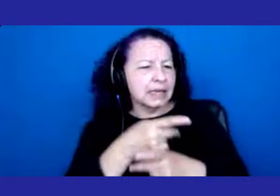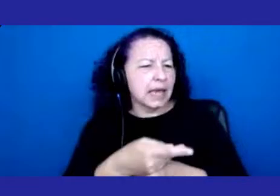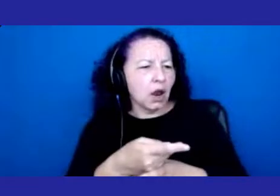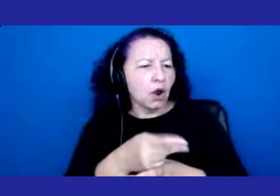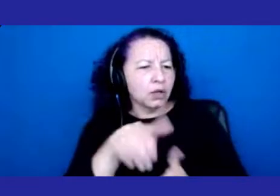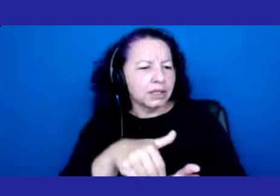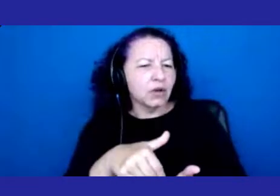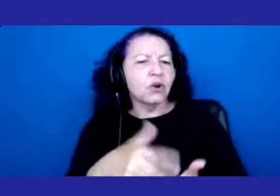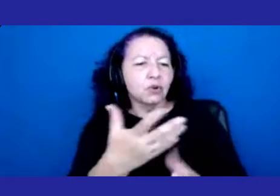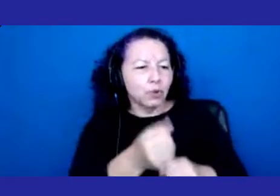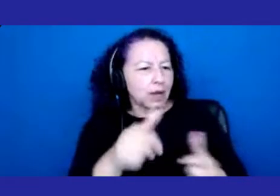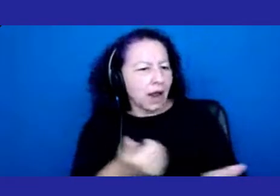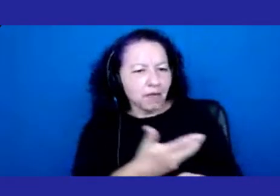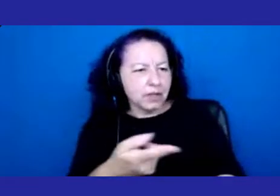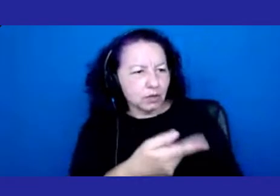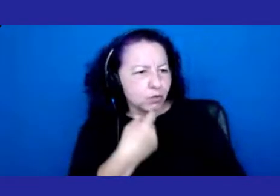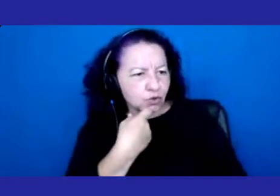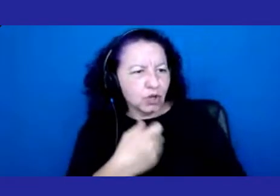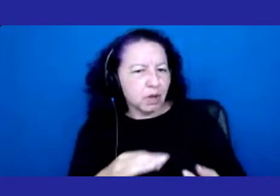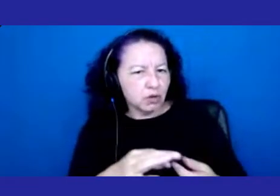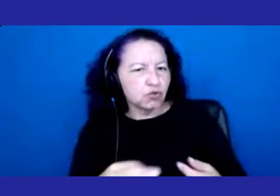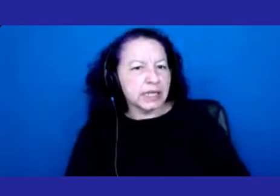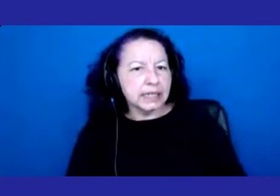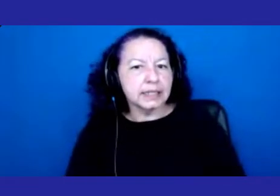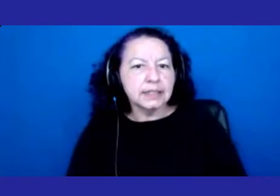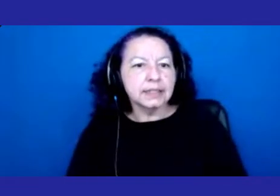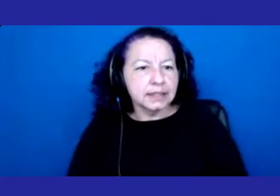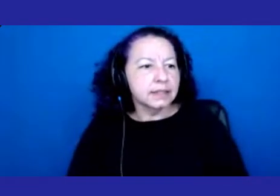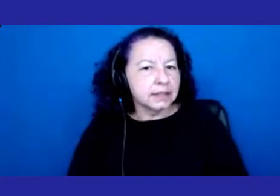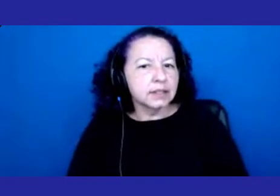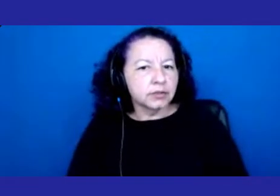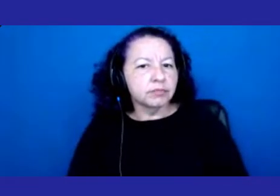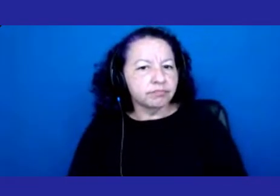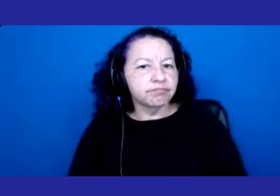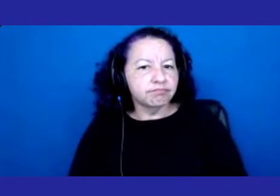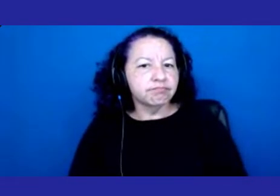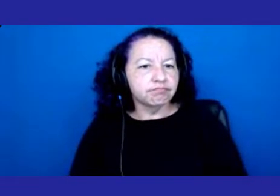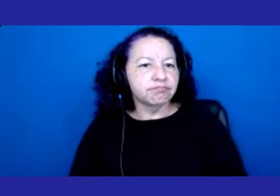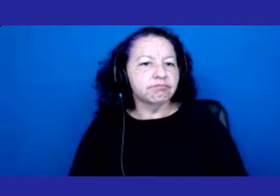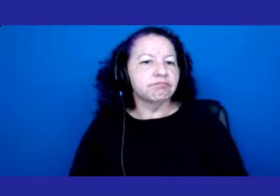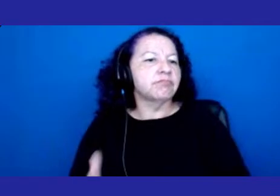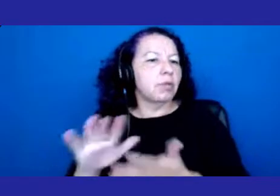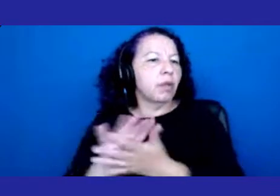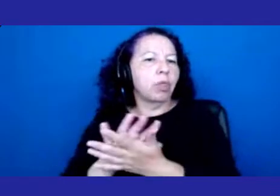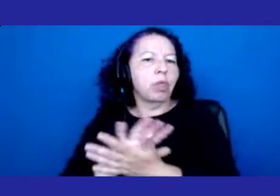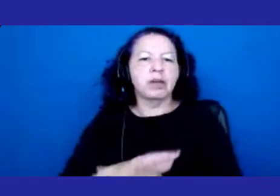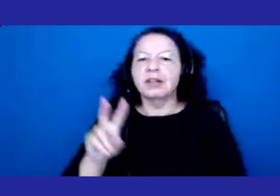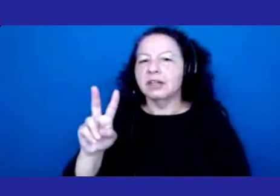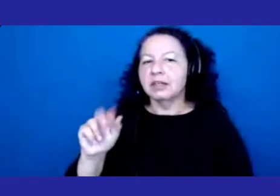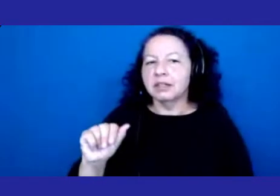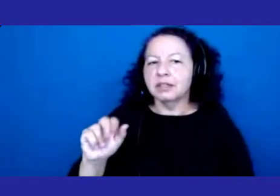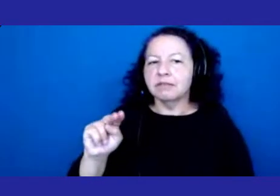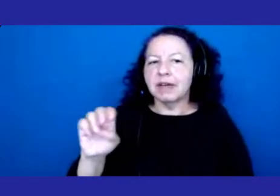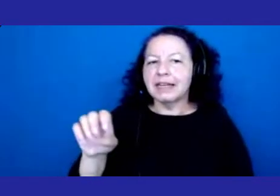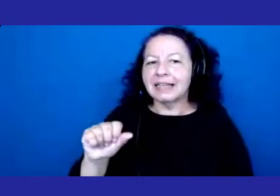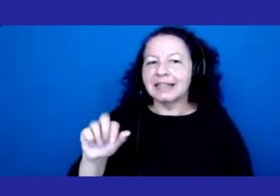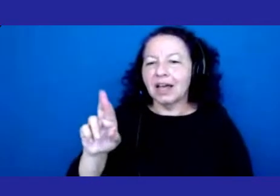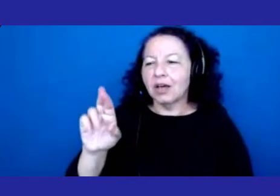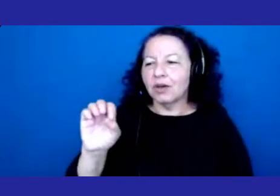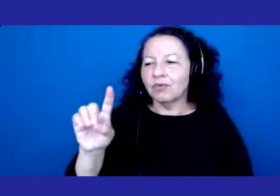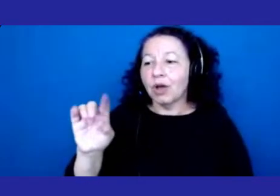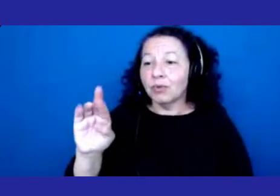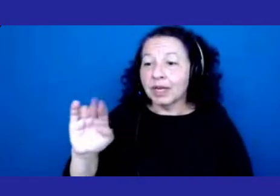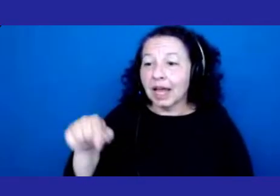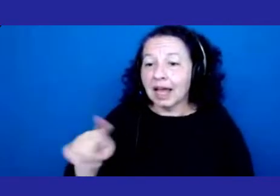were talking about. Thank you. Keep up the good work. Vanessa Rodriguez? No questions, just this was a